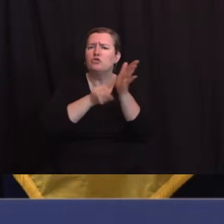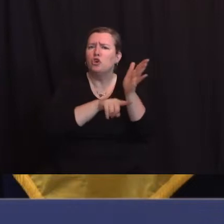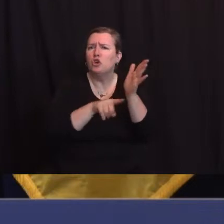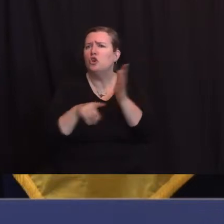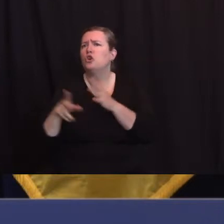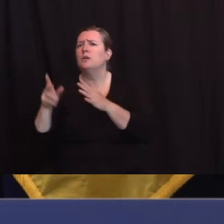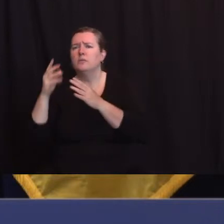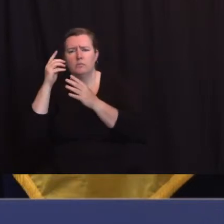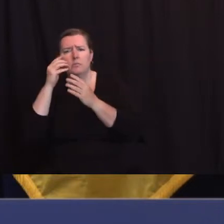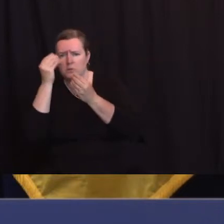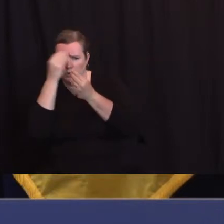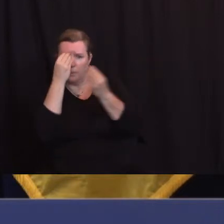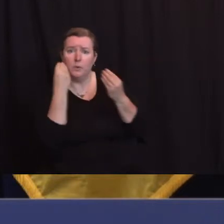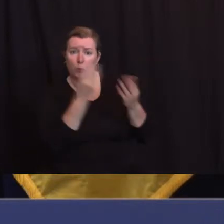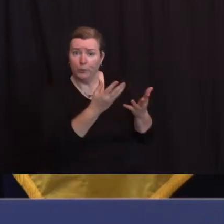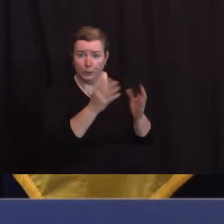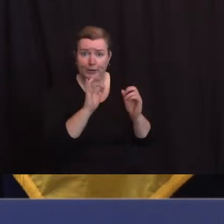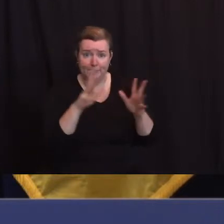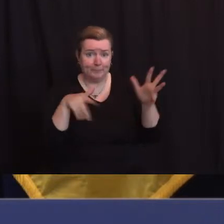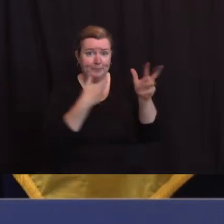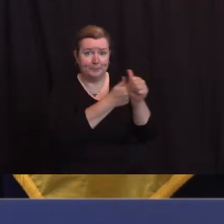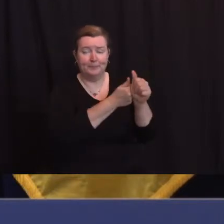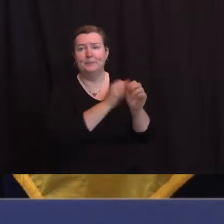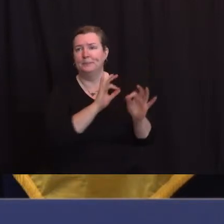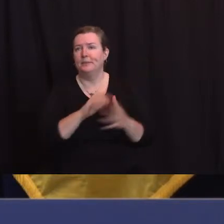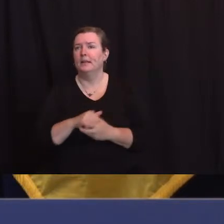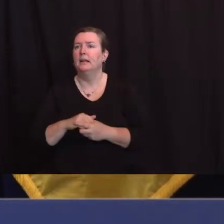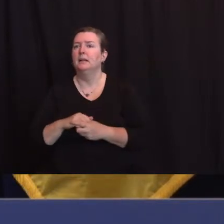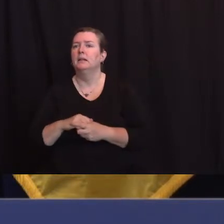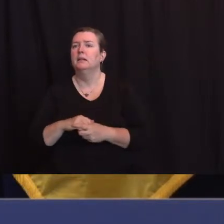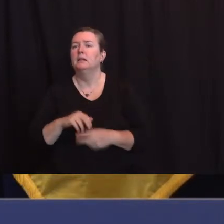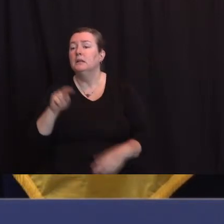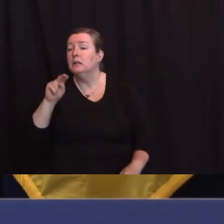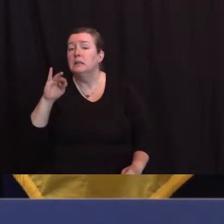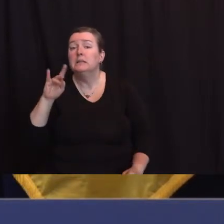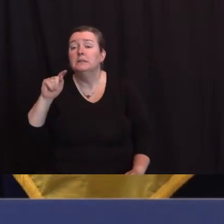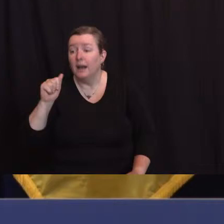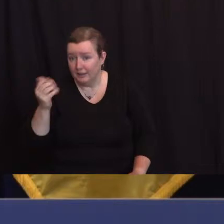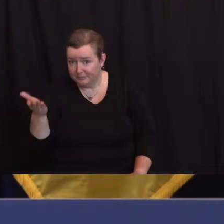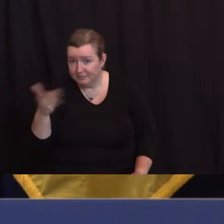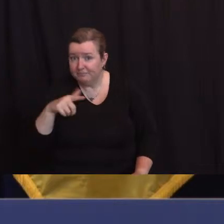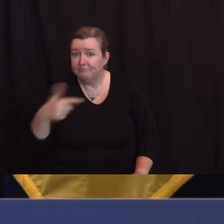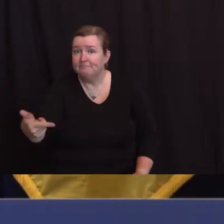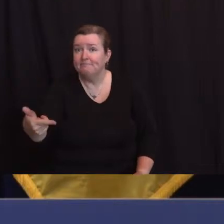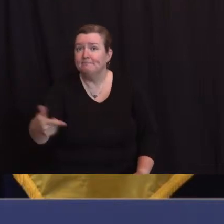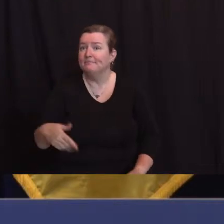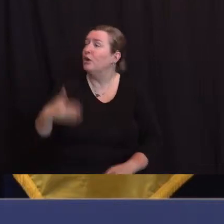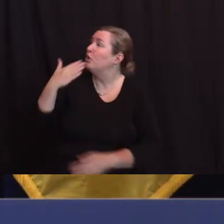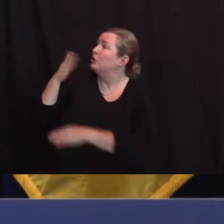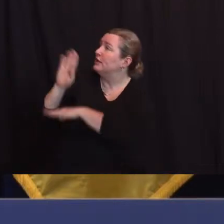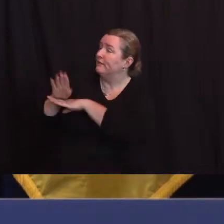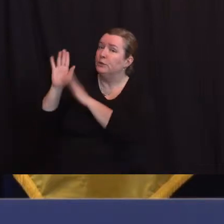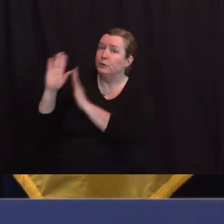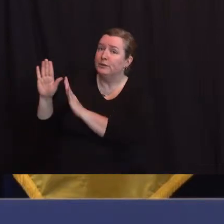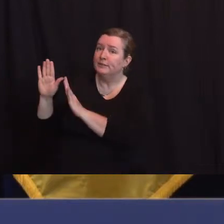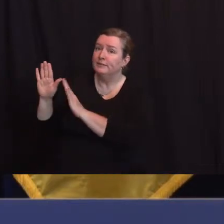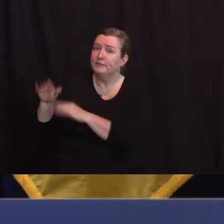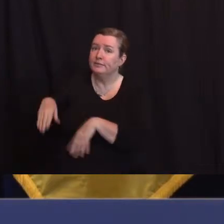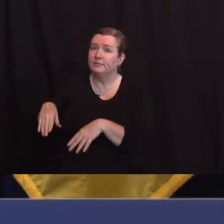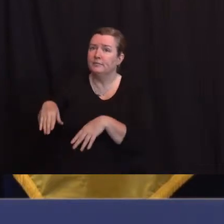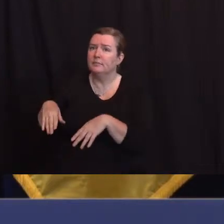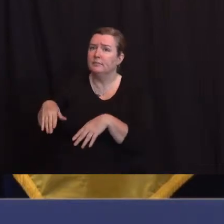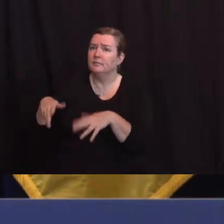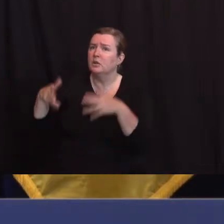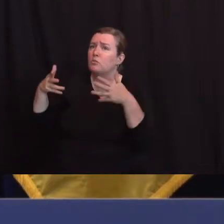with Sophie's question? Nikita, good afternoon. Good afternoon, Governor. So the entire balance of the rainy day fund